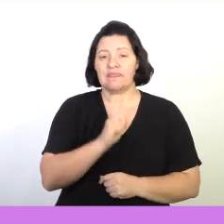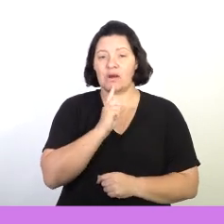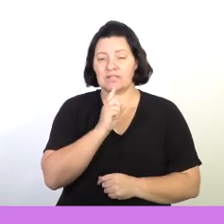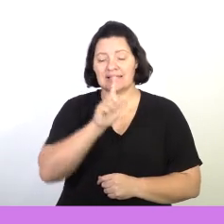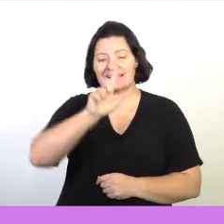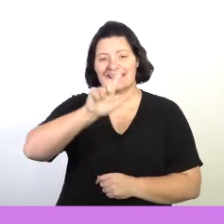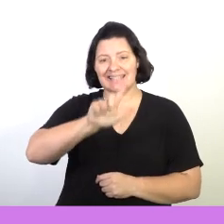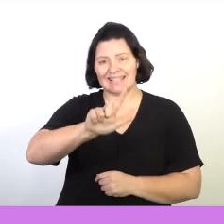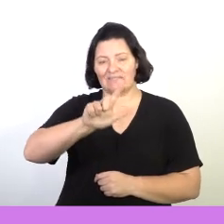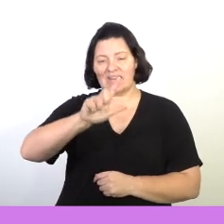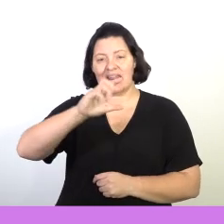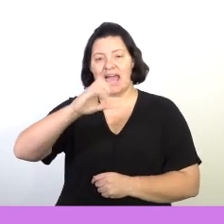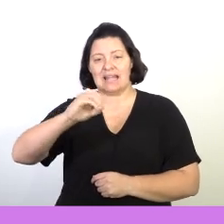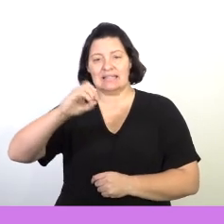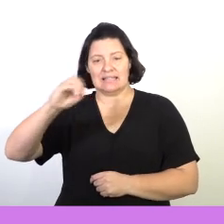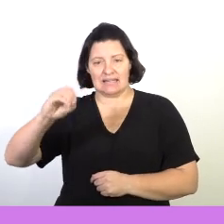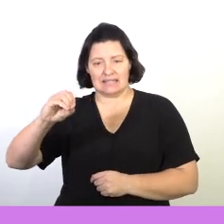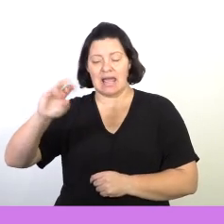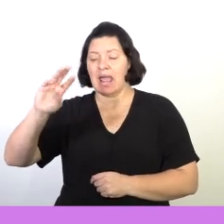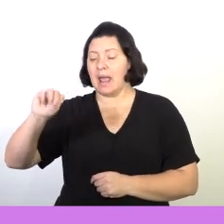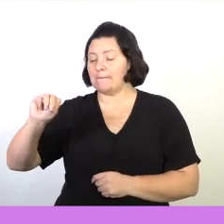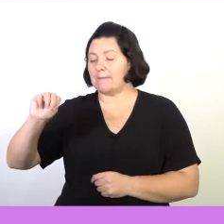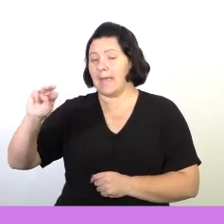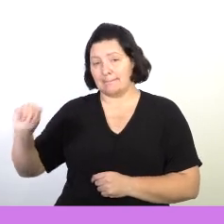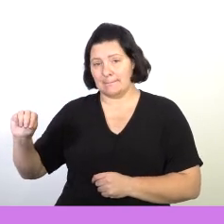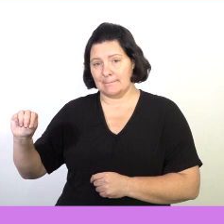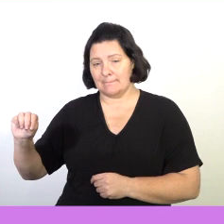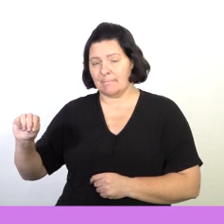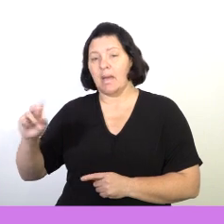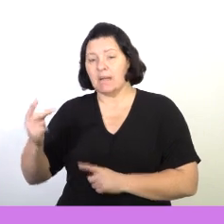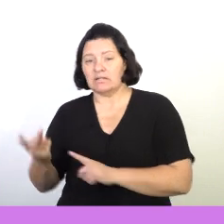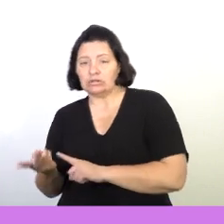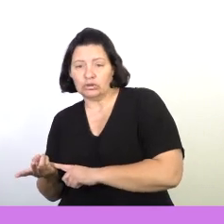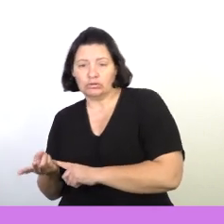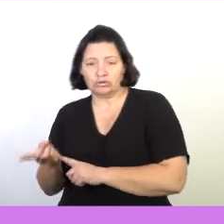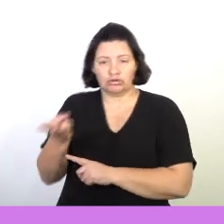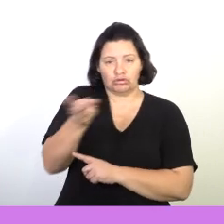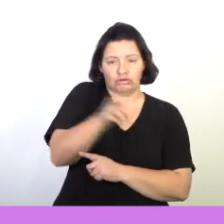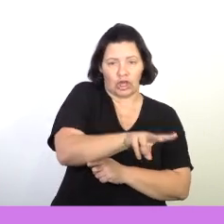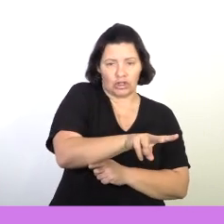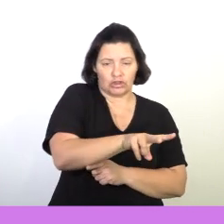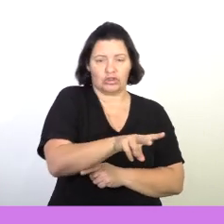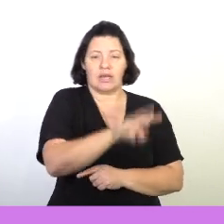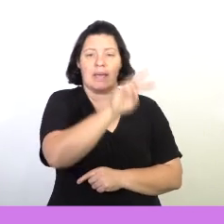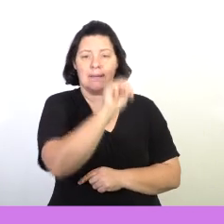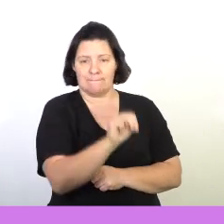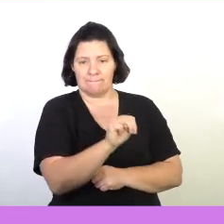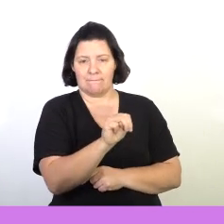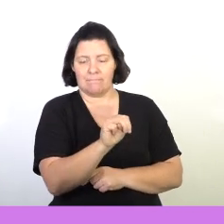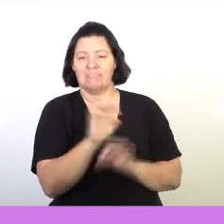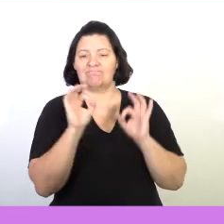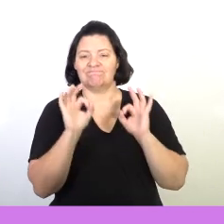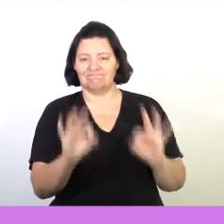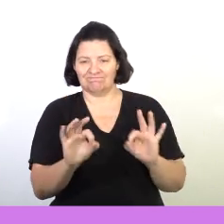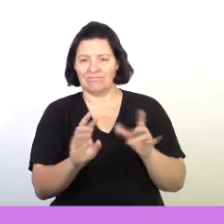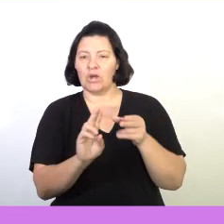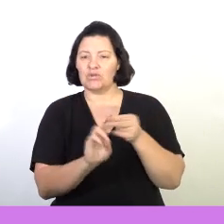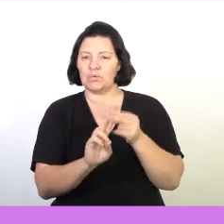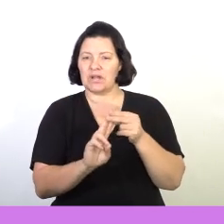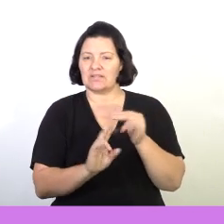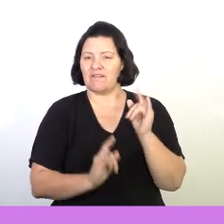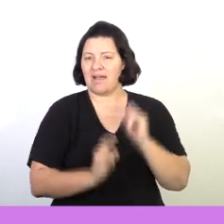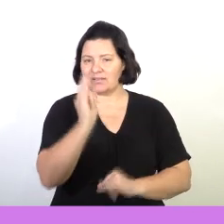have 1,700 millimeters. That has to be converted to meters, which is the